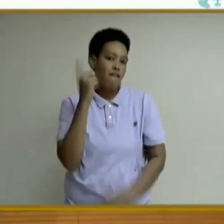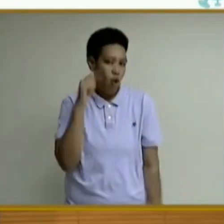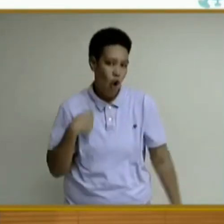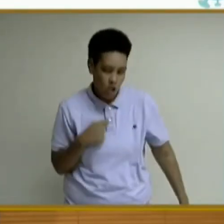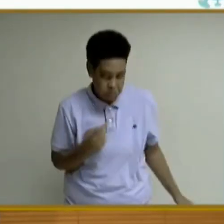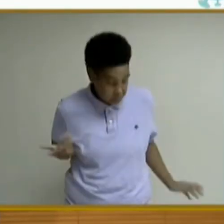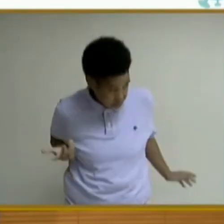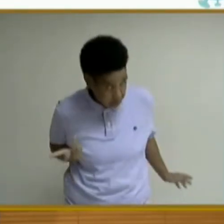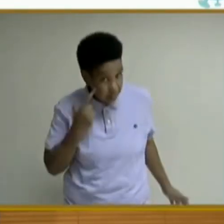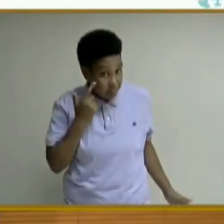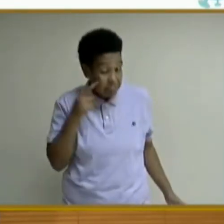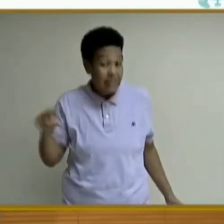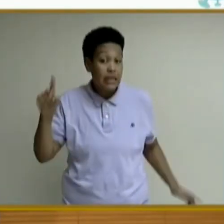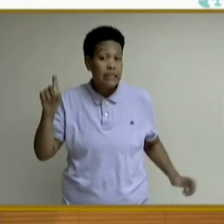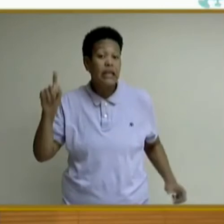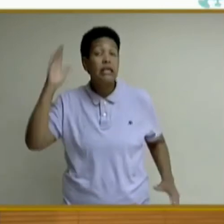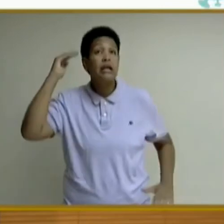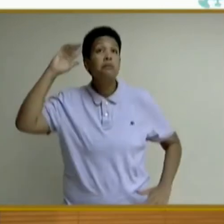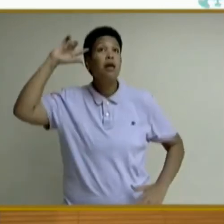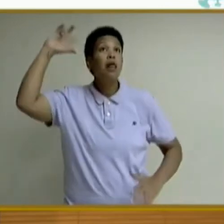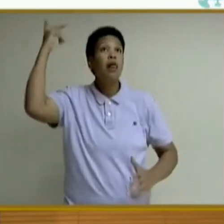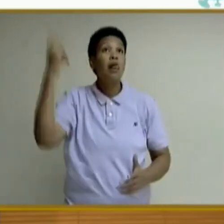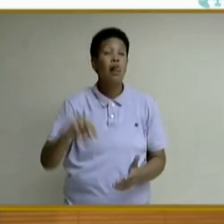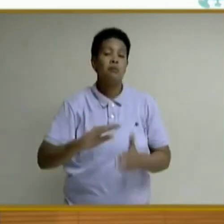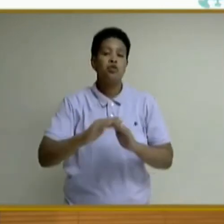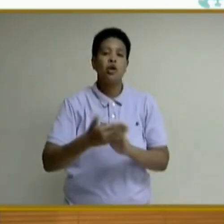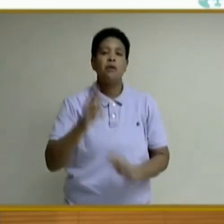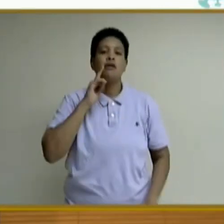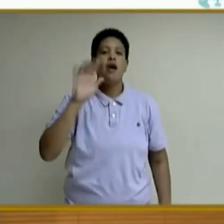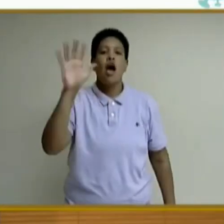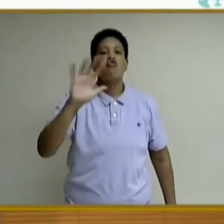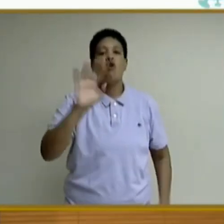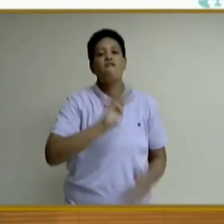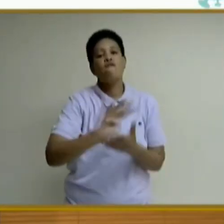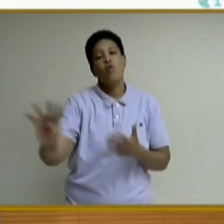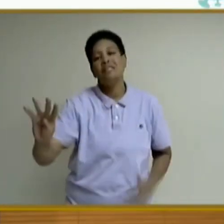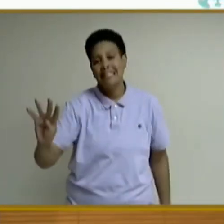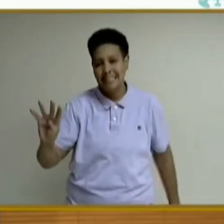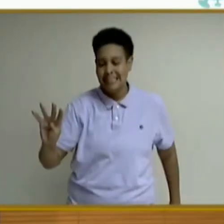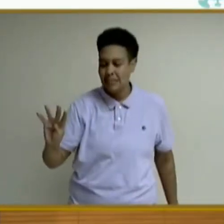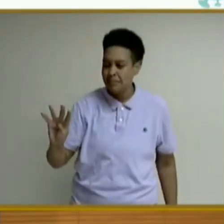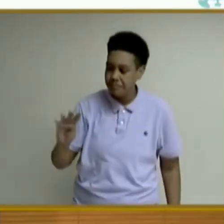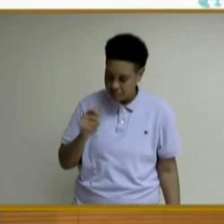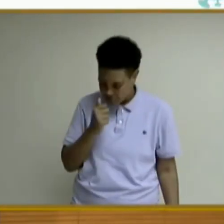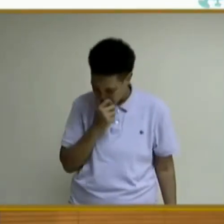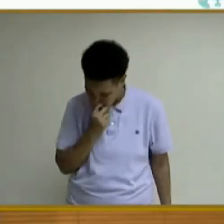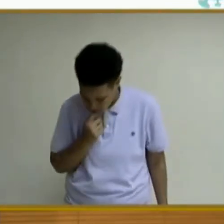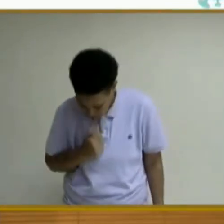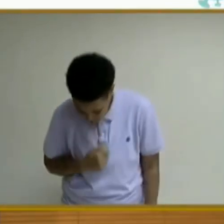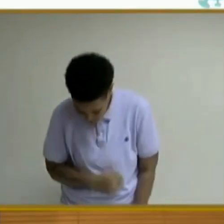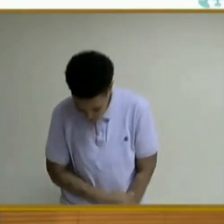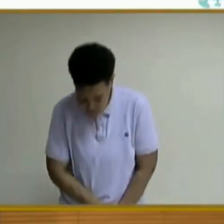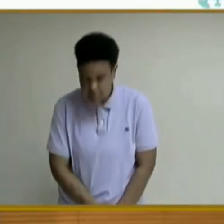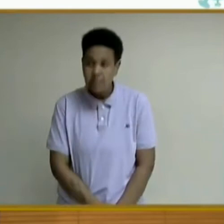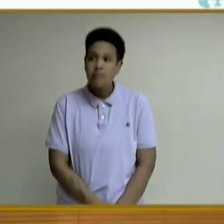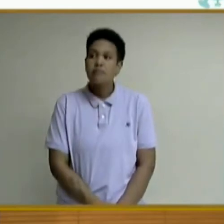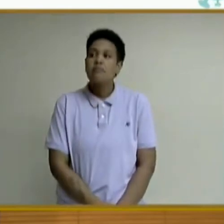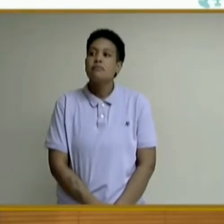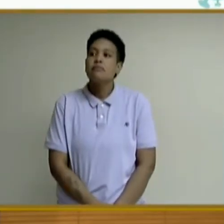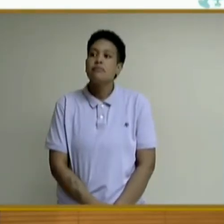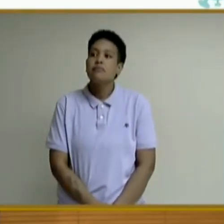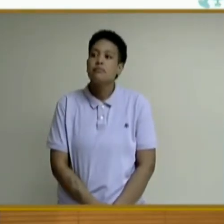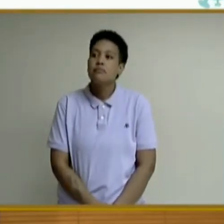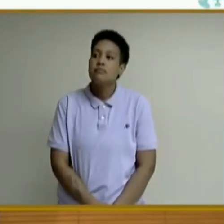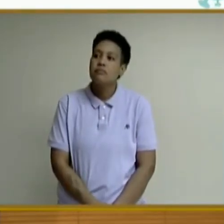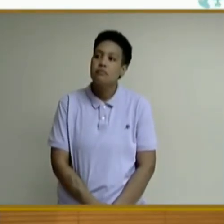And these tests are expected to arrive in the island in approximately 4 weeks. Now, we are not going to be, we are